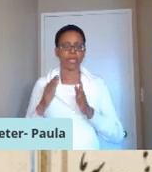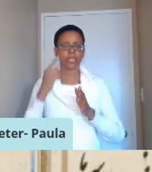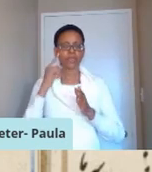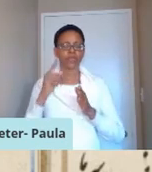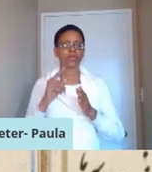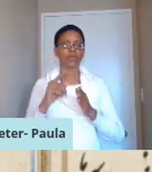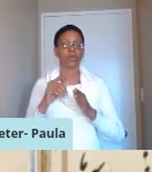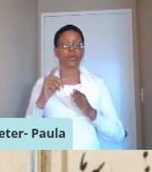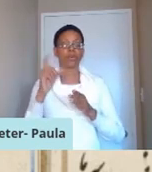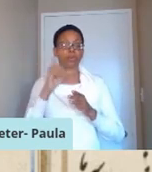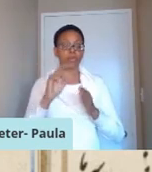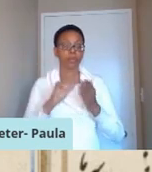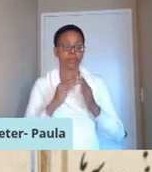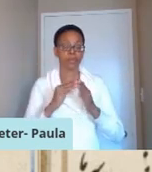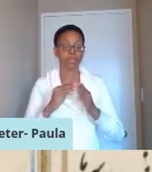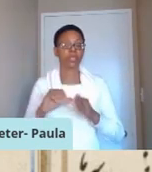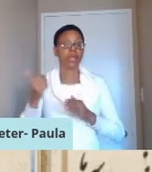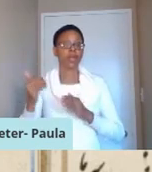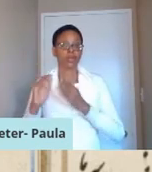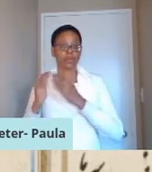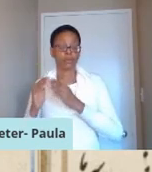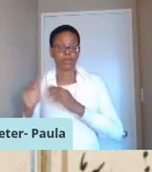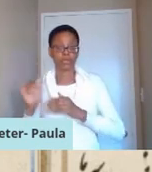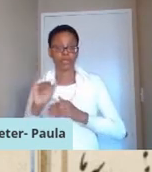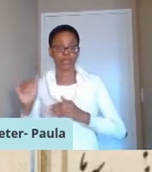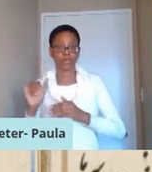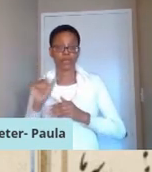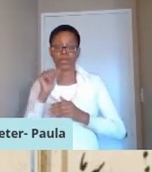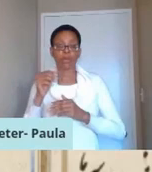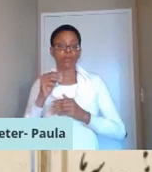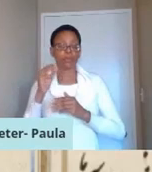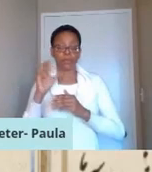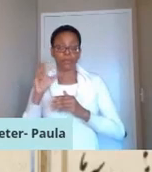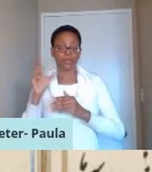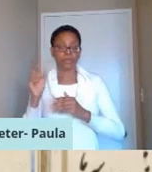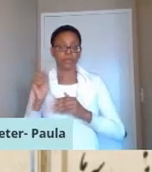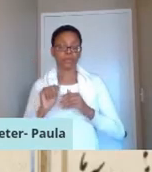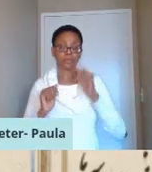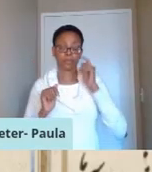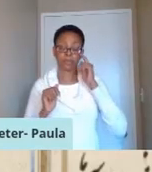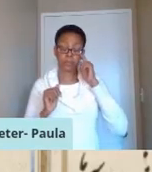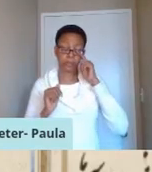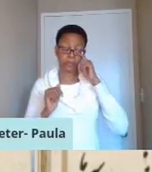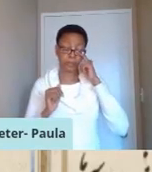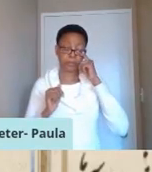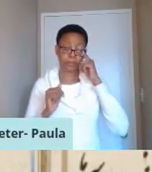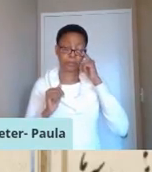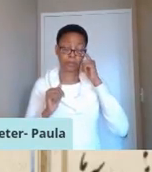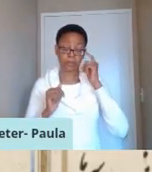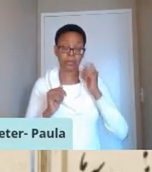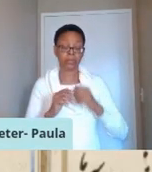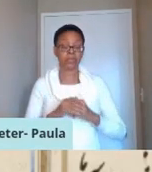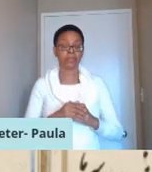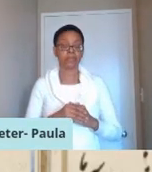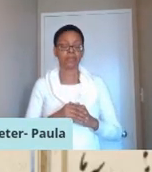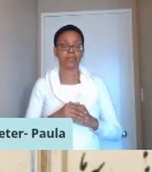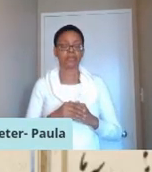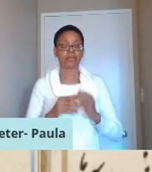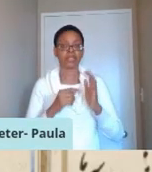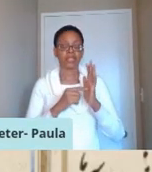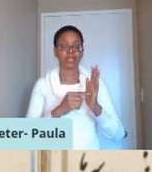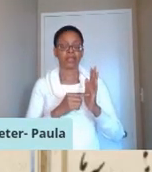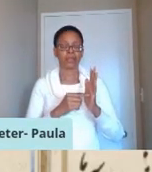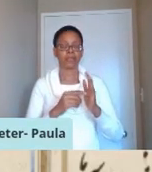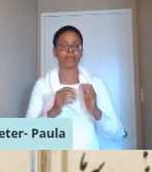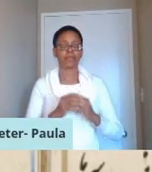not only Muslim communities, but also other non-Muslim communities as well. For example, we heard the